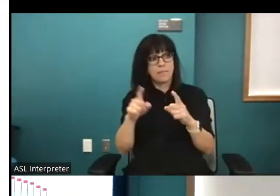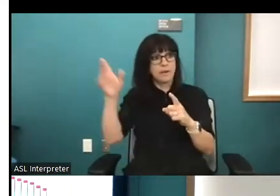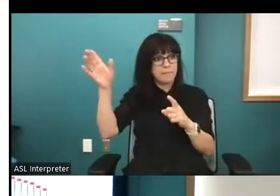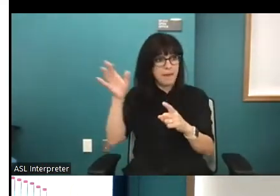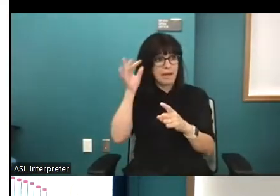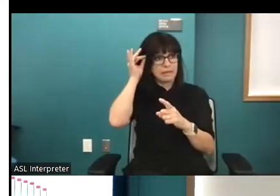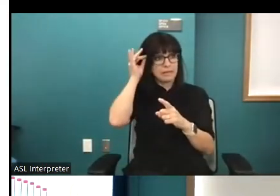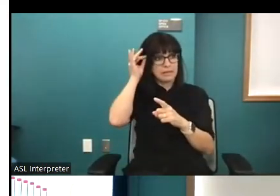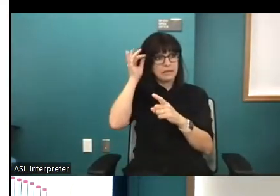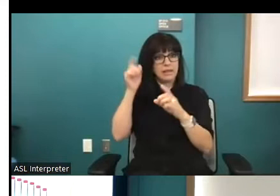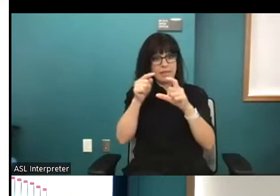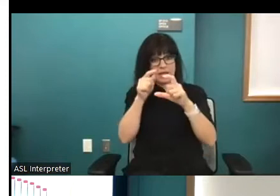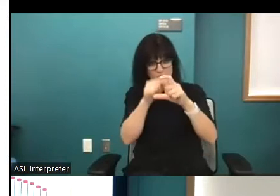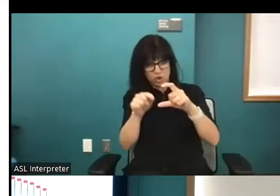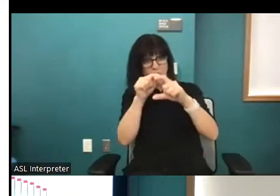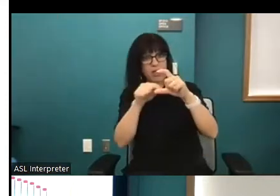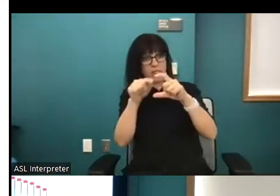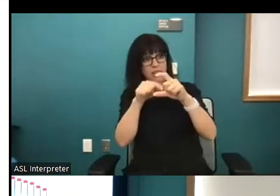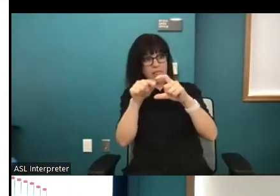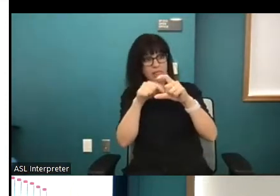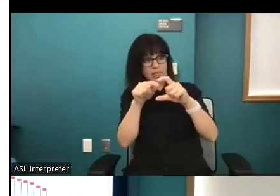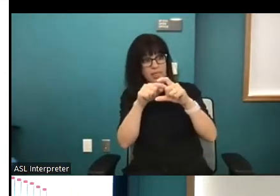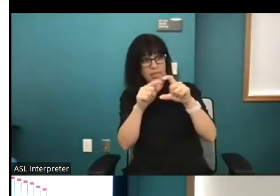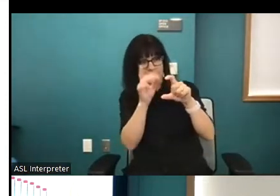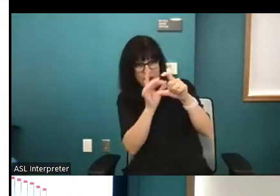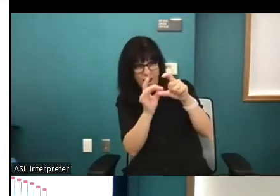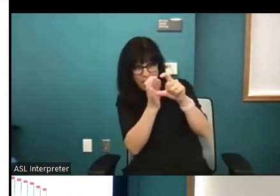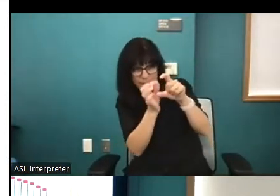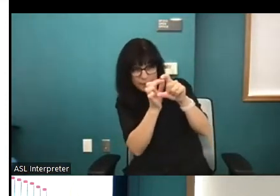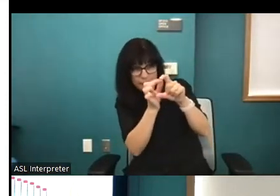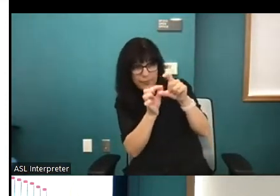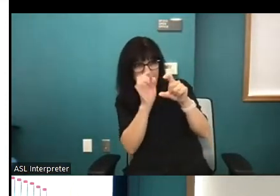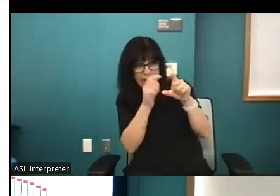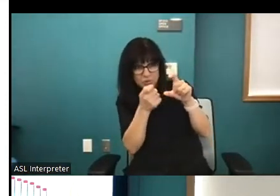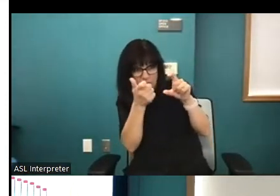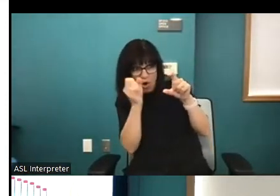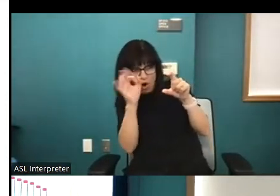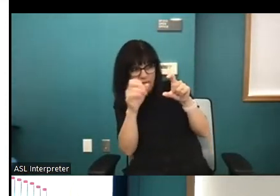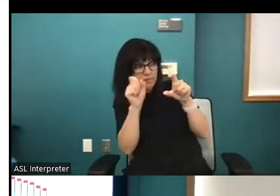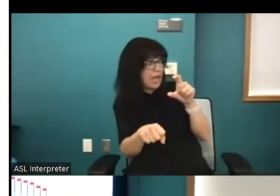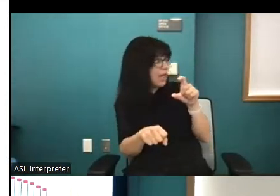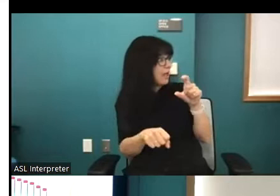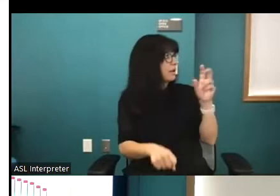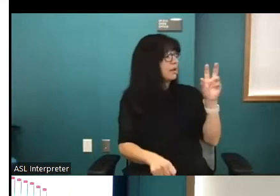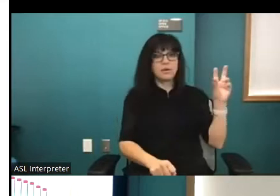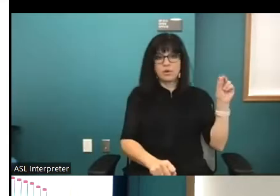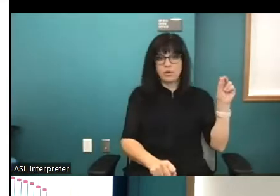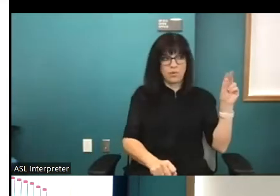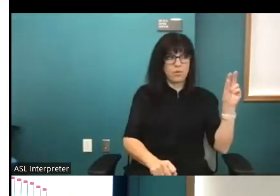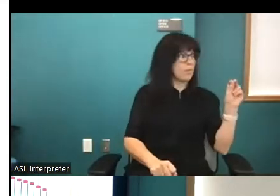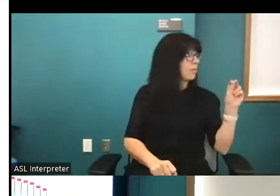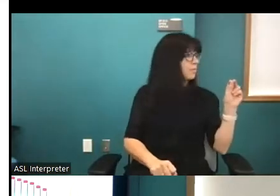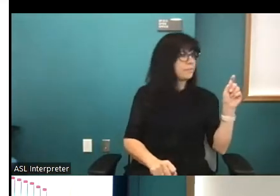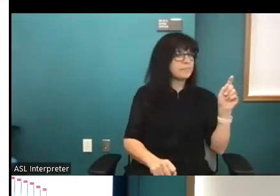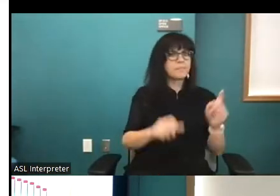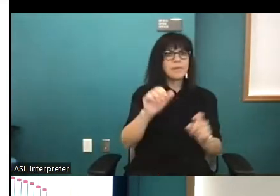in, it's that circle piece that has those. Is that's like what you can disable? Is that it? No, so the part, ooh,